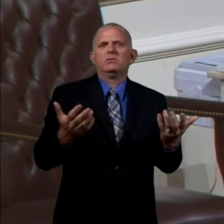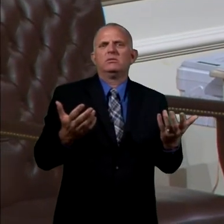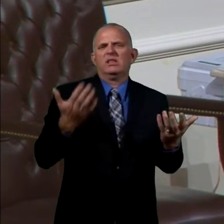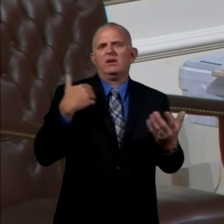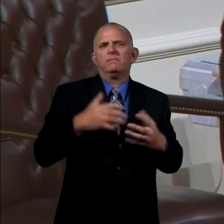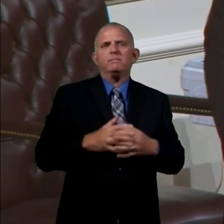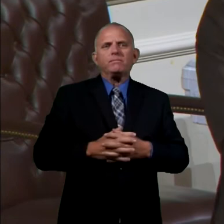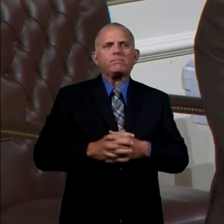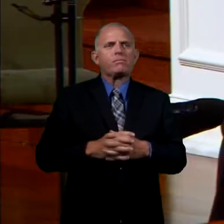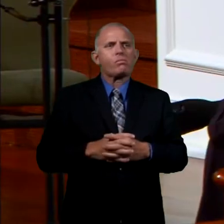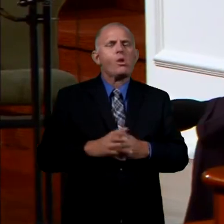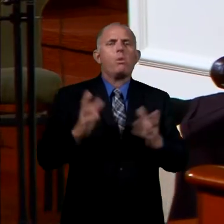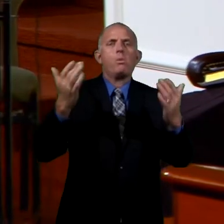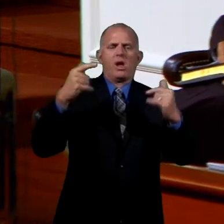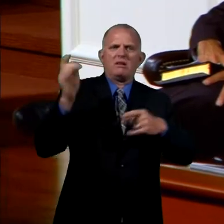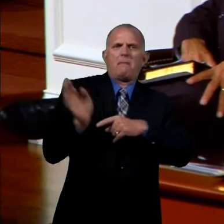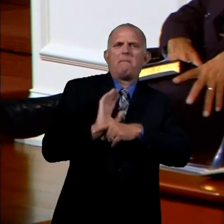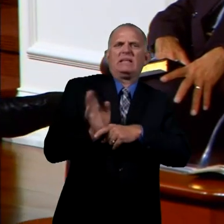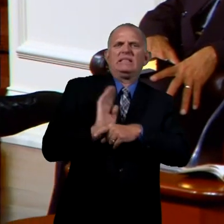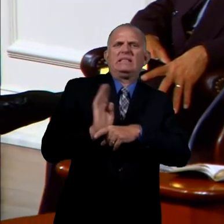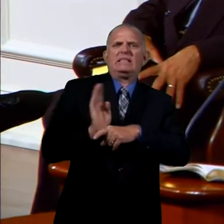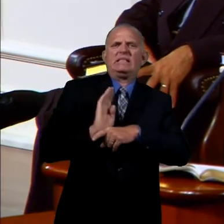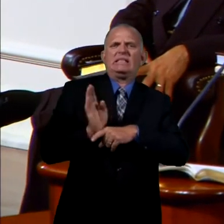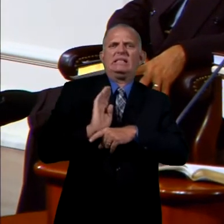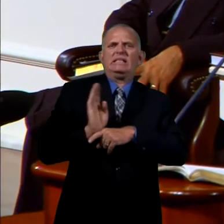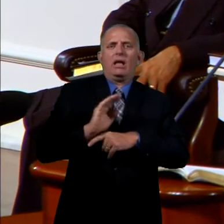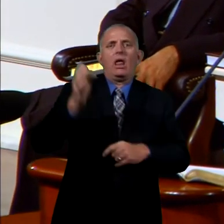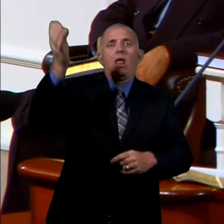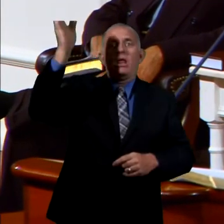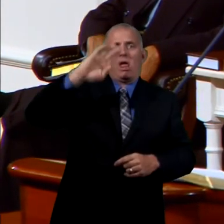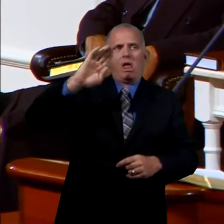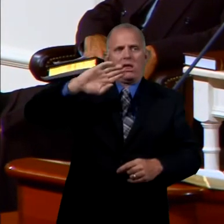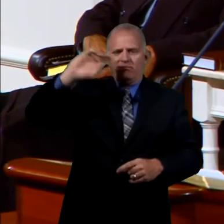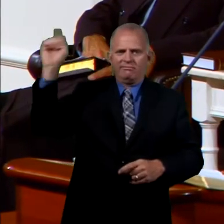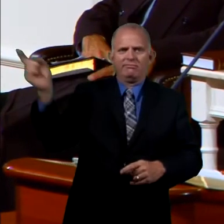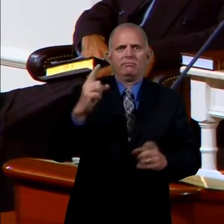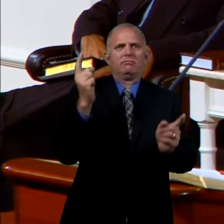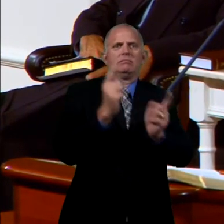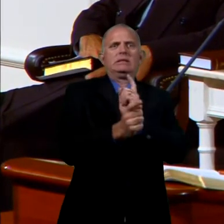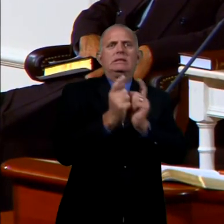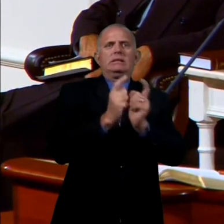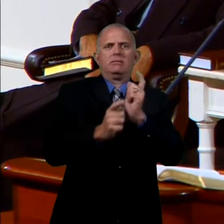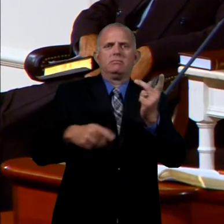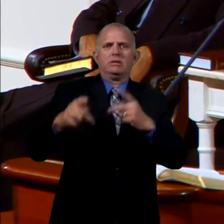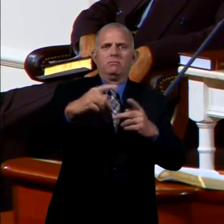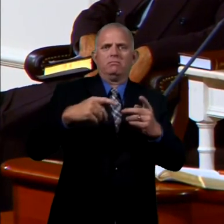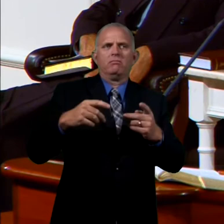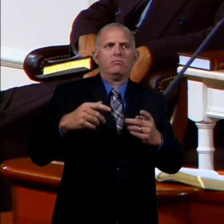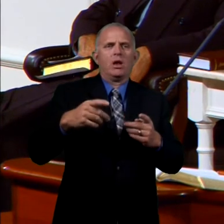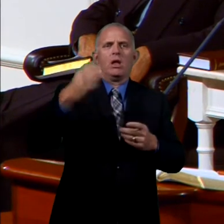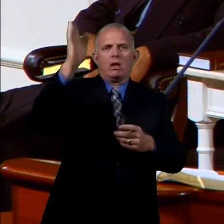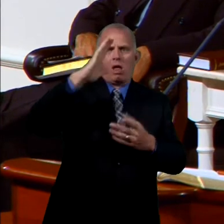Because we get busy. There are people that God puts on your path that he wants you